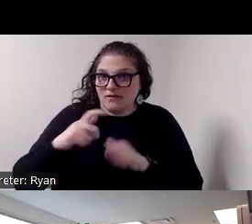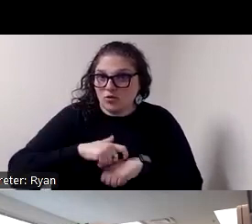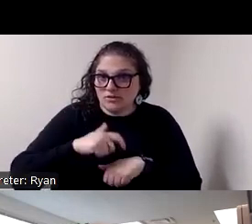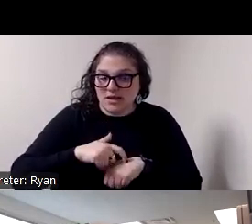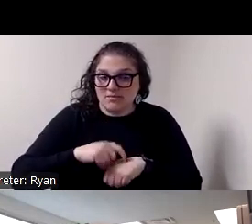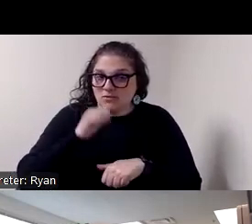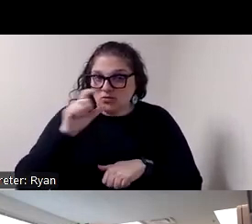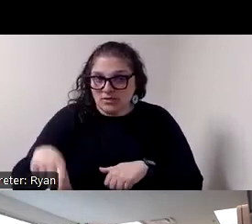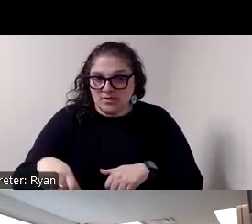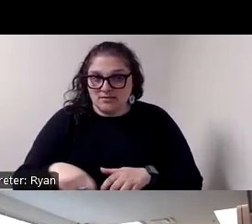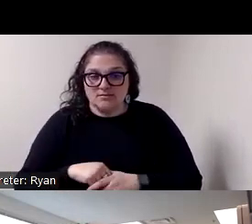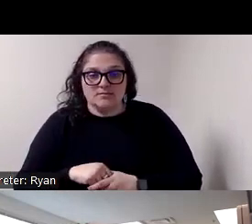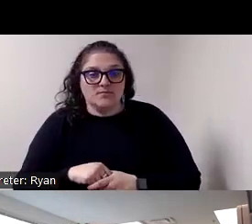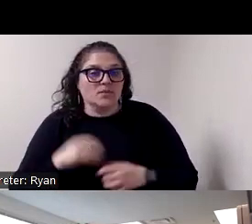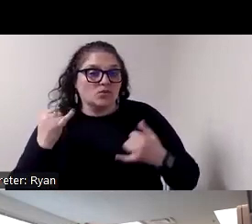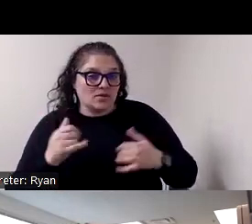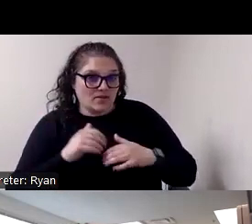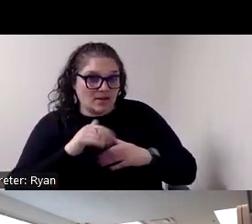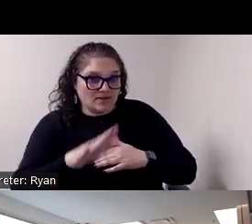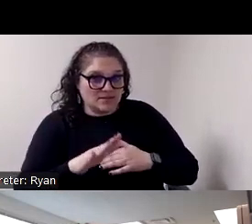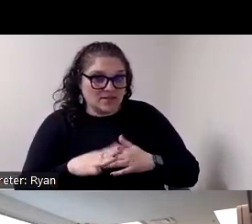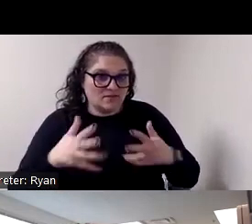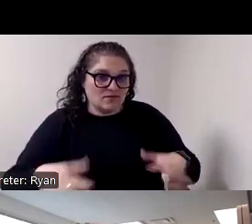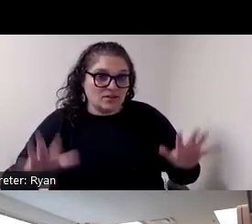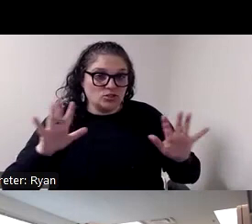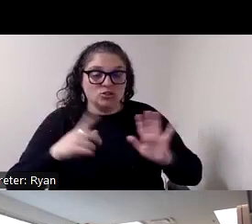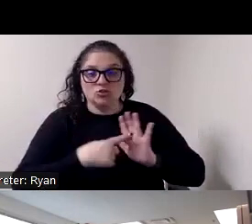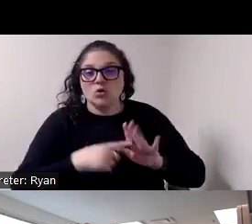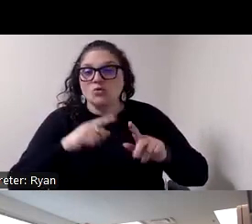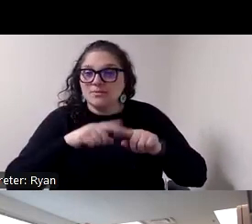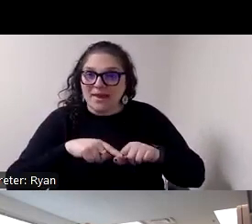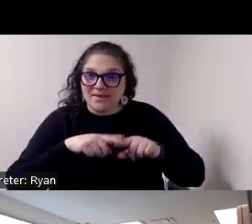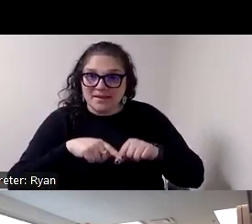So now that I've submitted my timesheet, it's showing as pending.